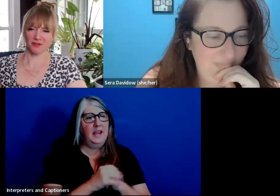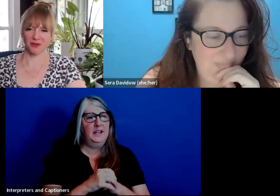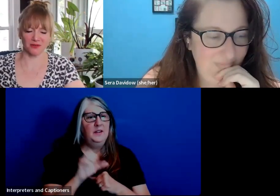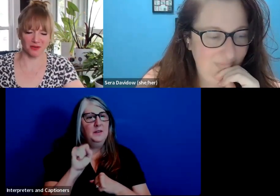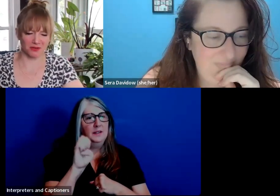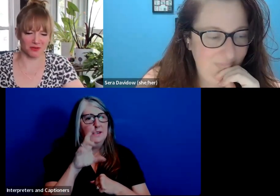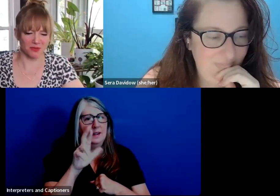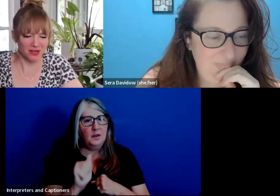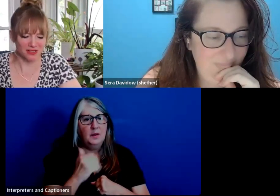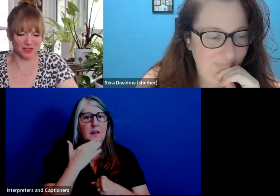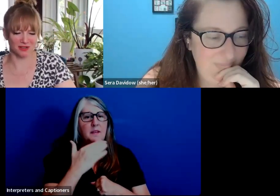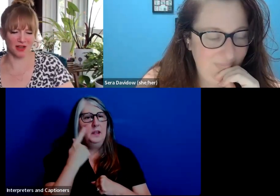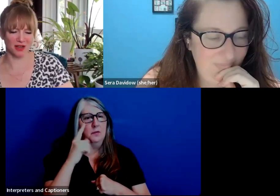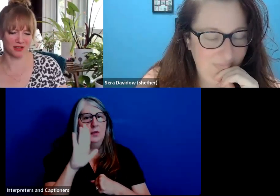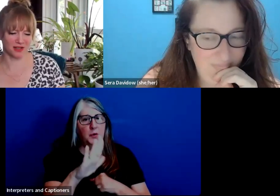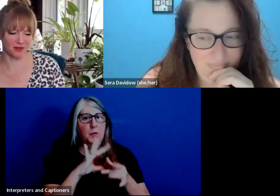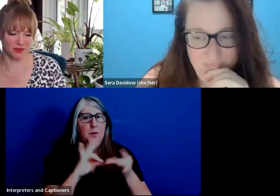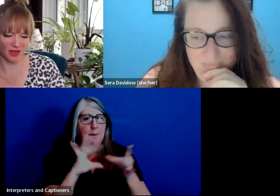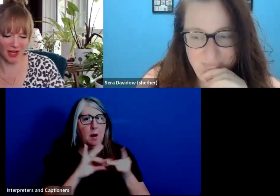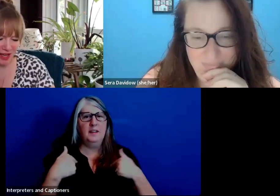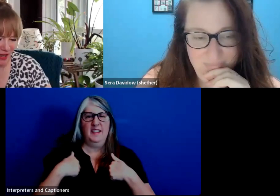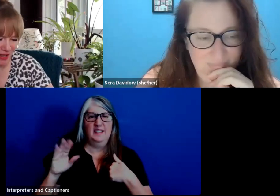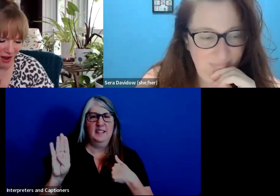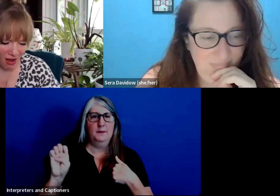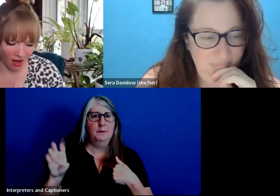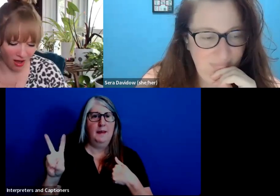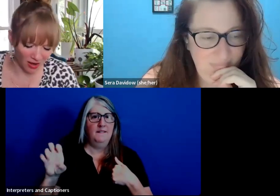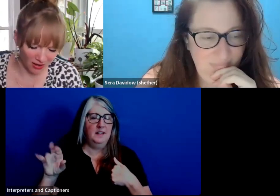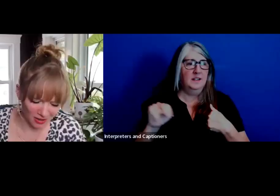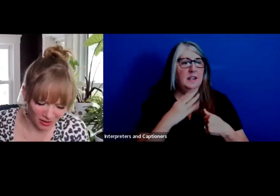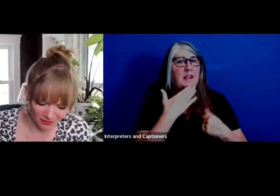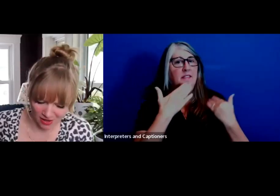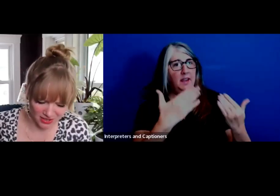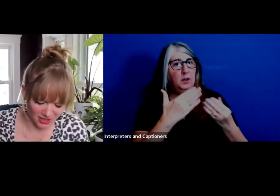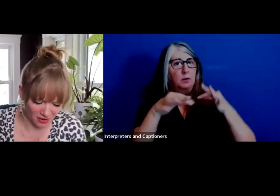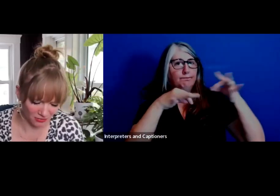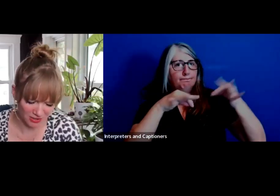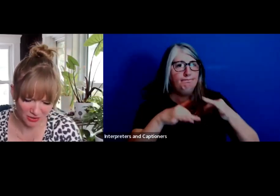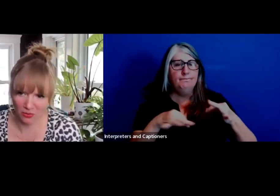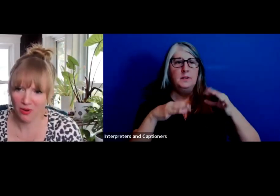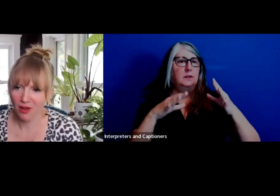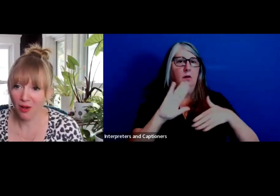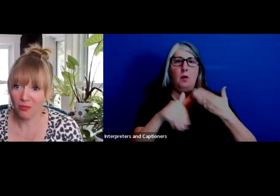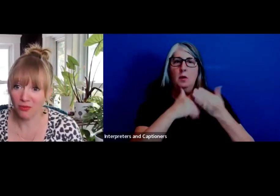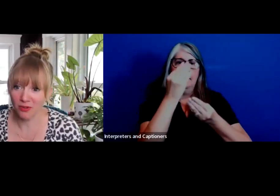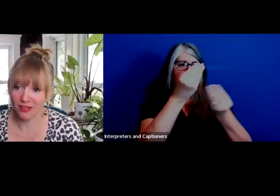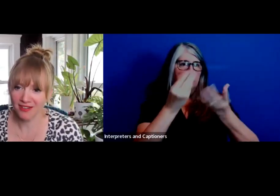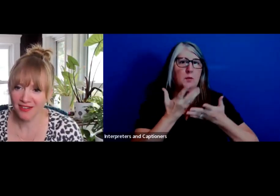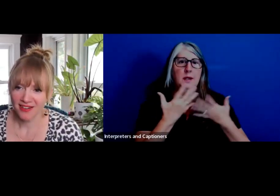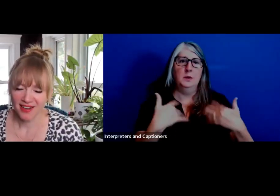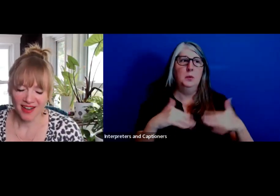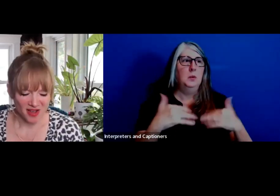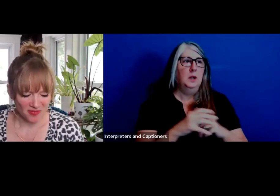Sarah, for those remarks and for laying all of that content out for us so helpfully.